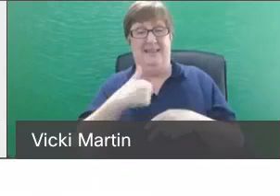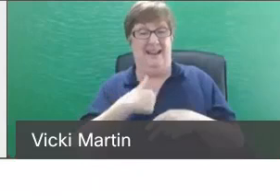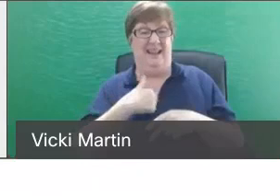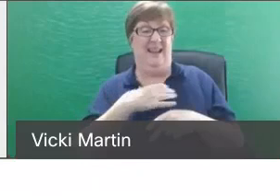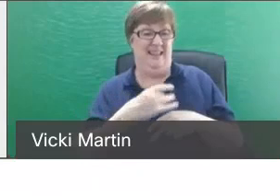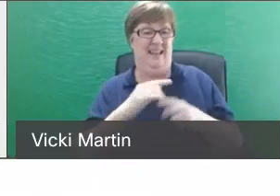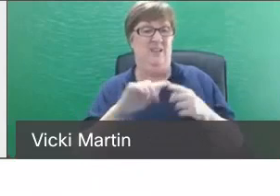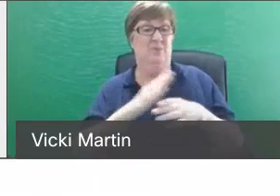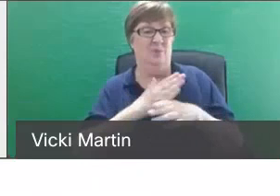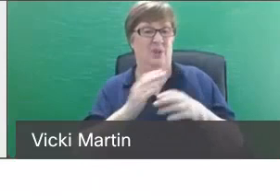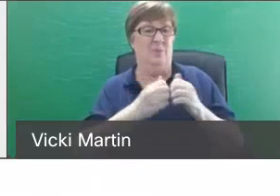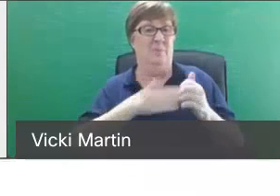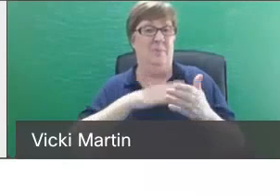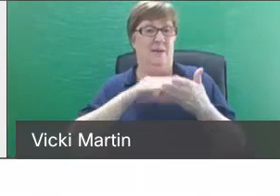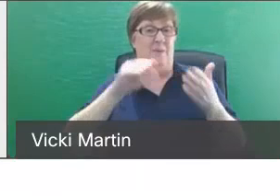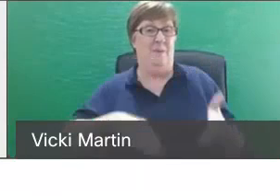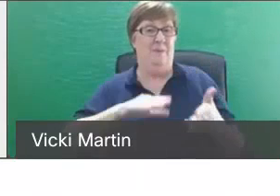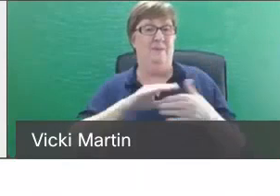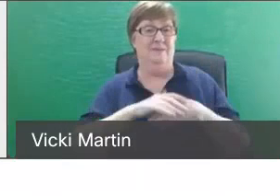students.